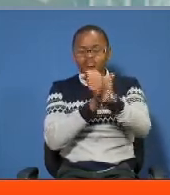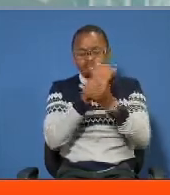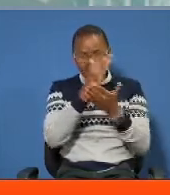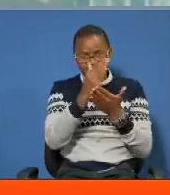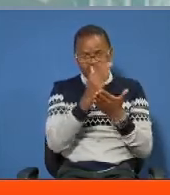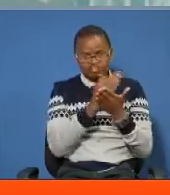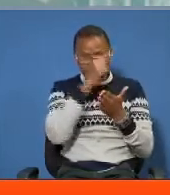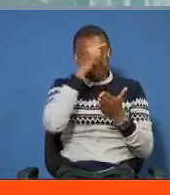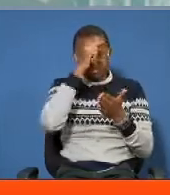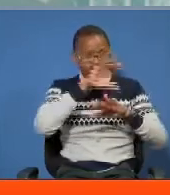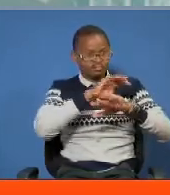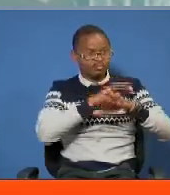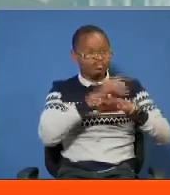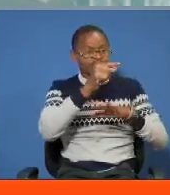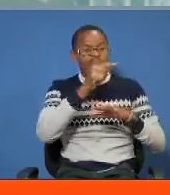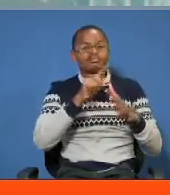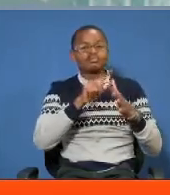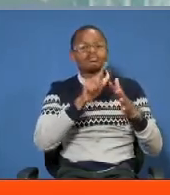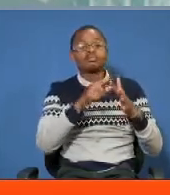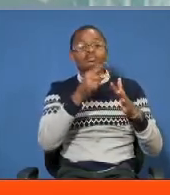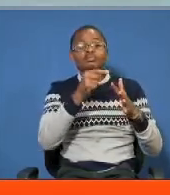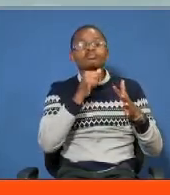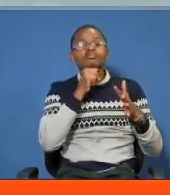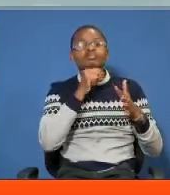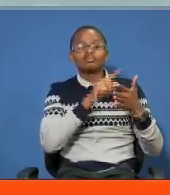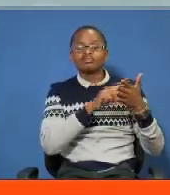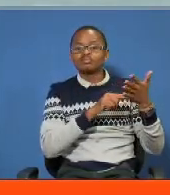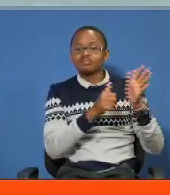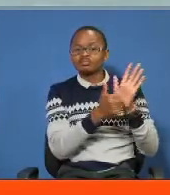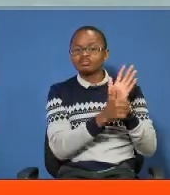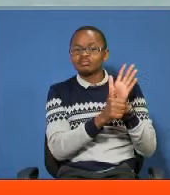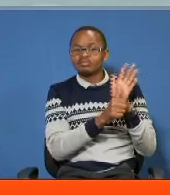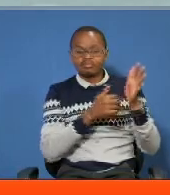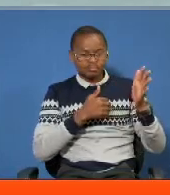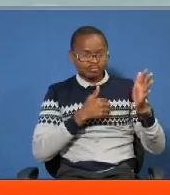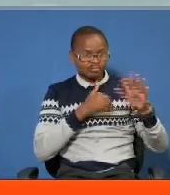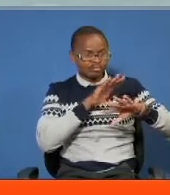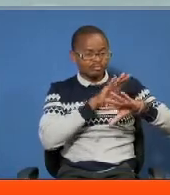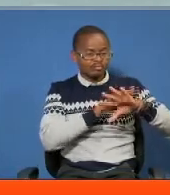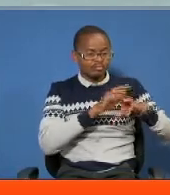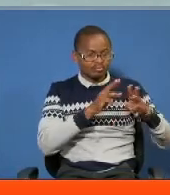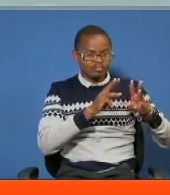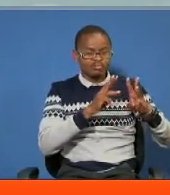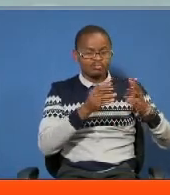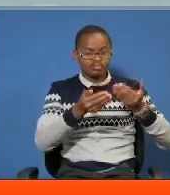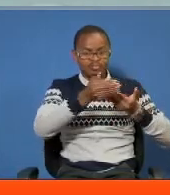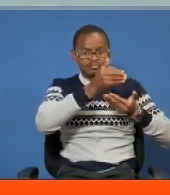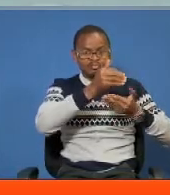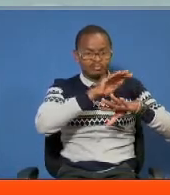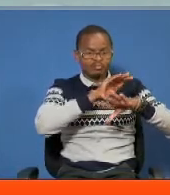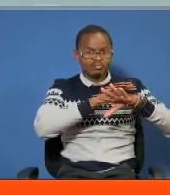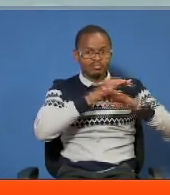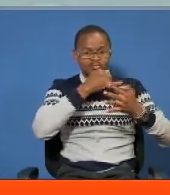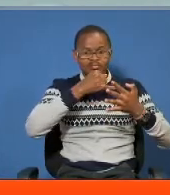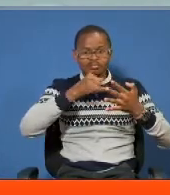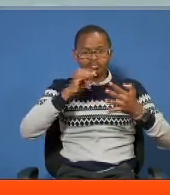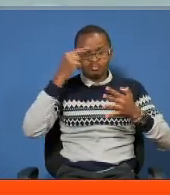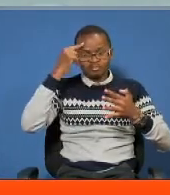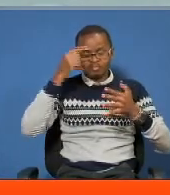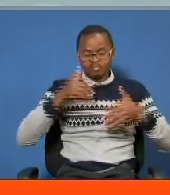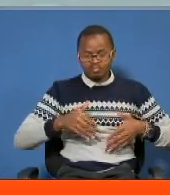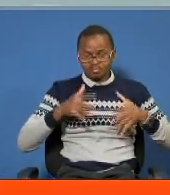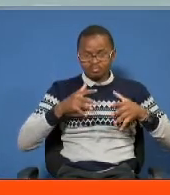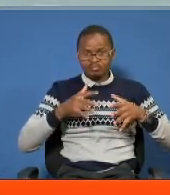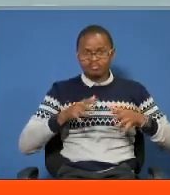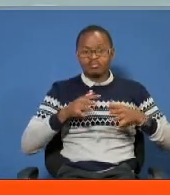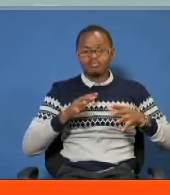have the right programs? Because I can get you the money, and I said money is not always the problem. Yeah. Do you have good mechanisms for harvesting the right ideas? Do